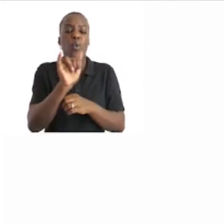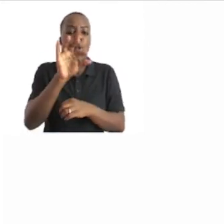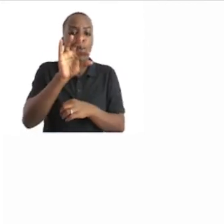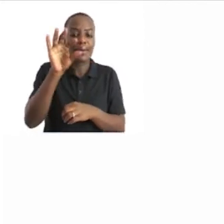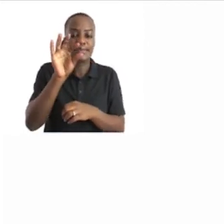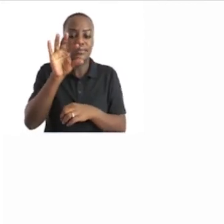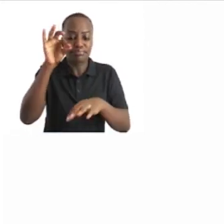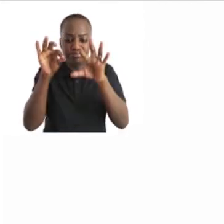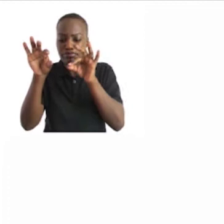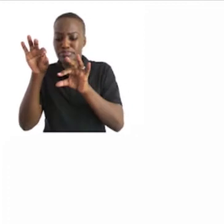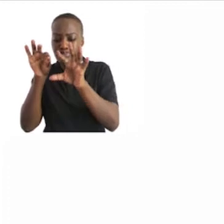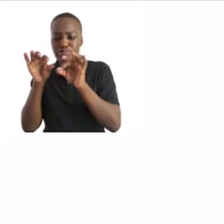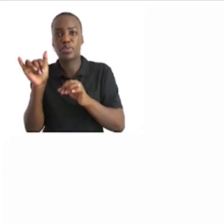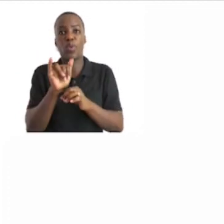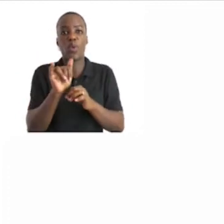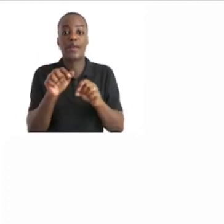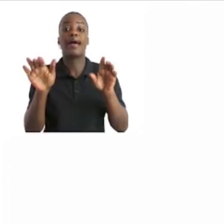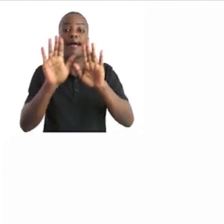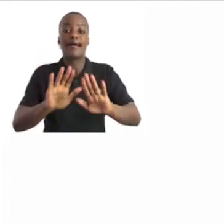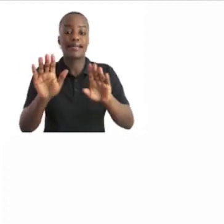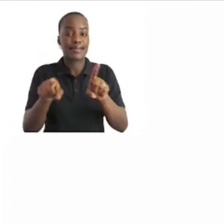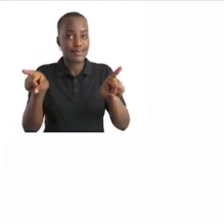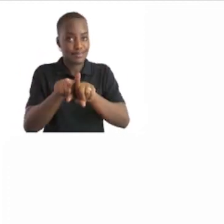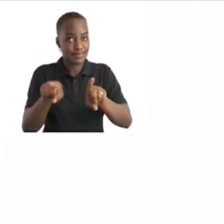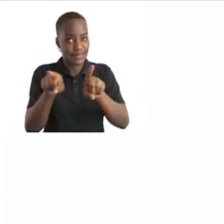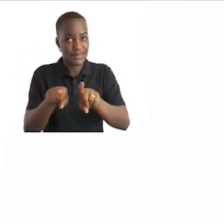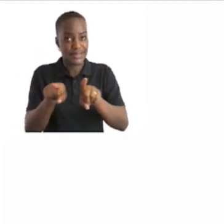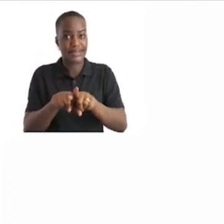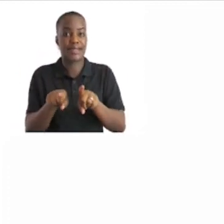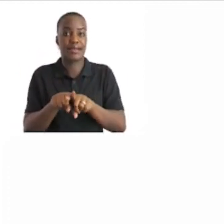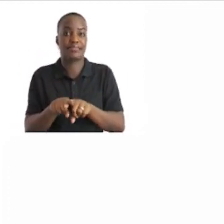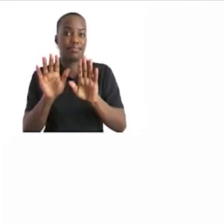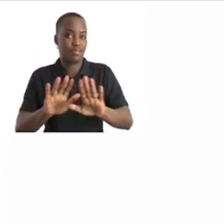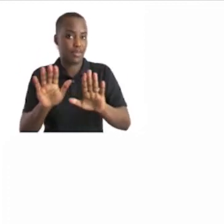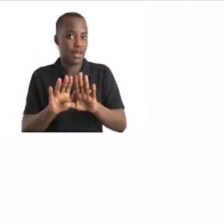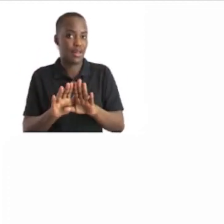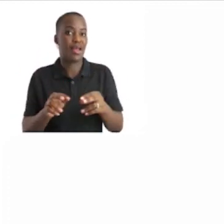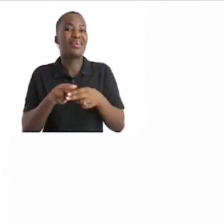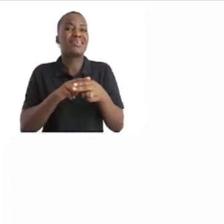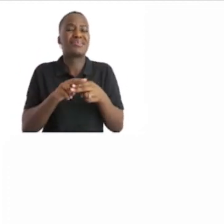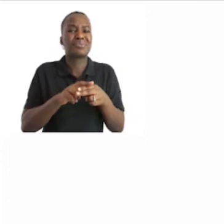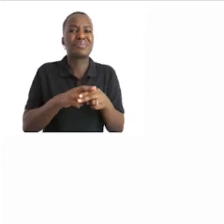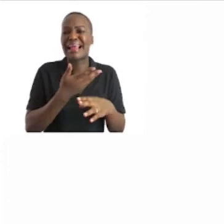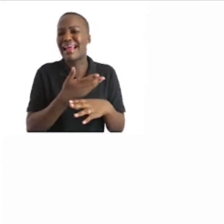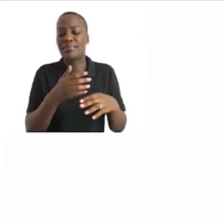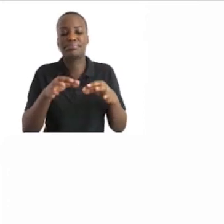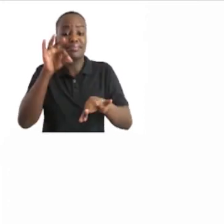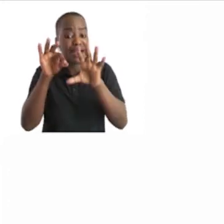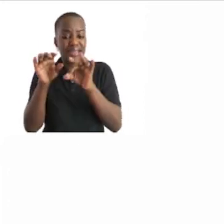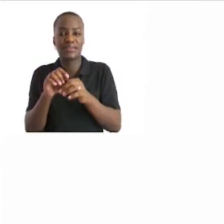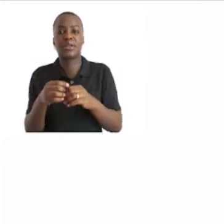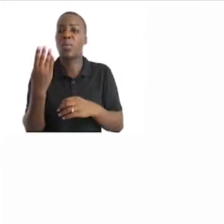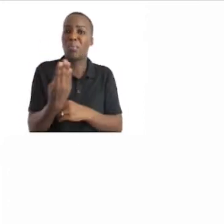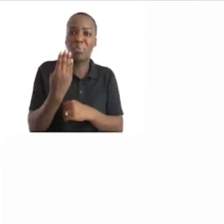is color them the same color. You can use any color you want. Blue, purple, green,